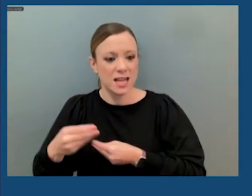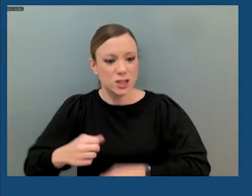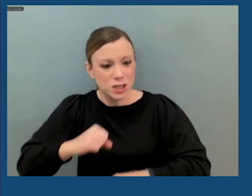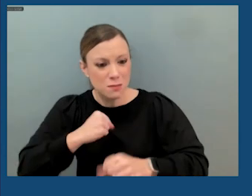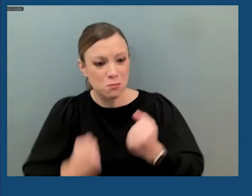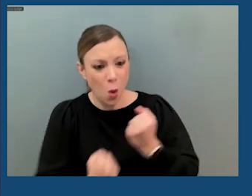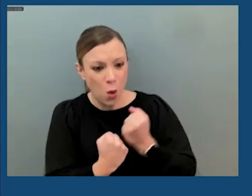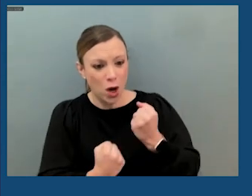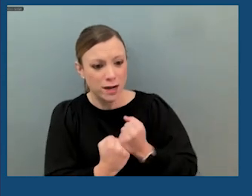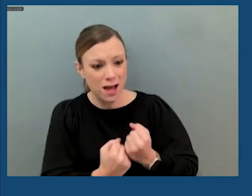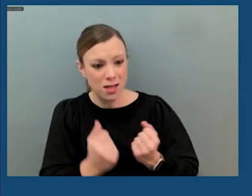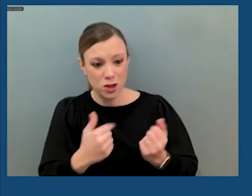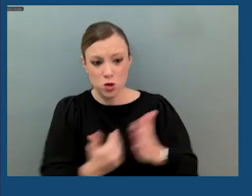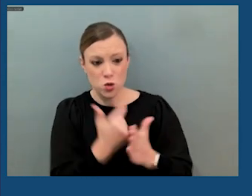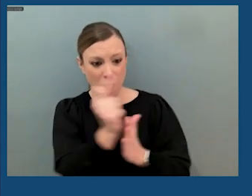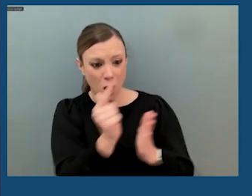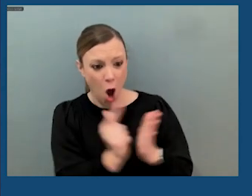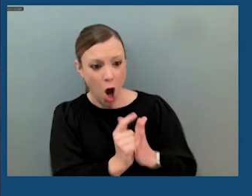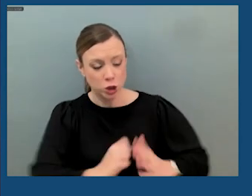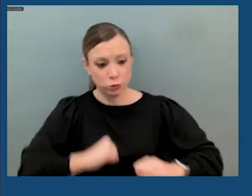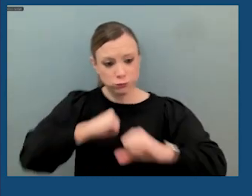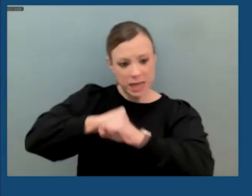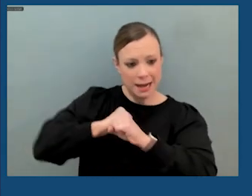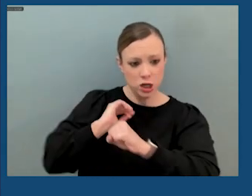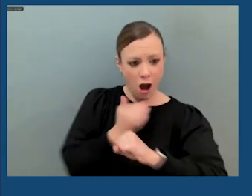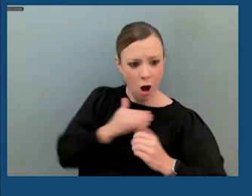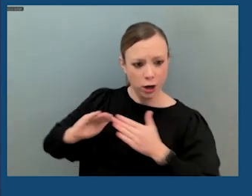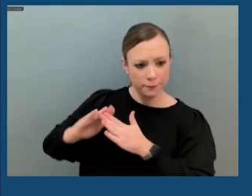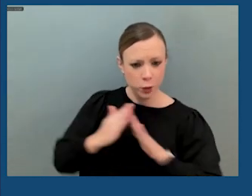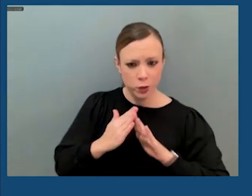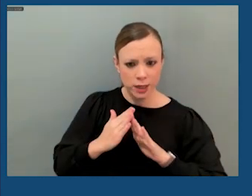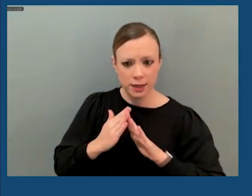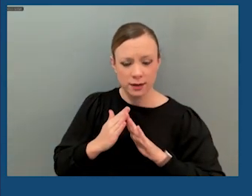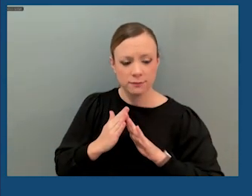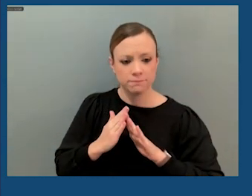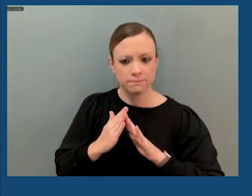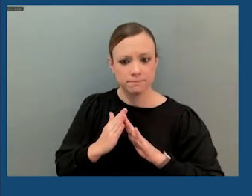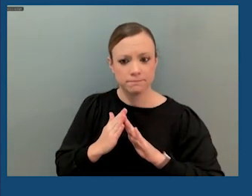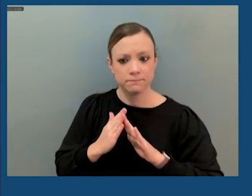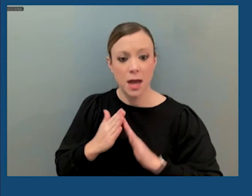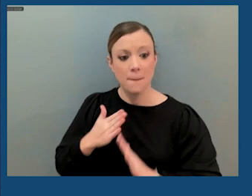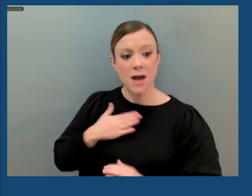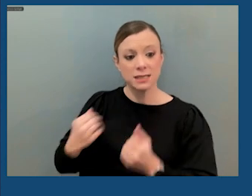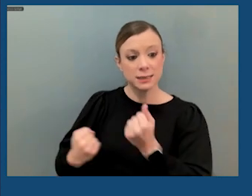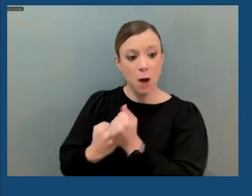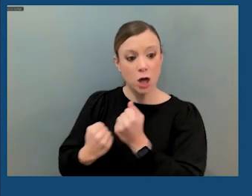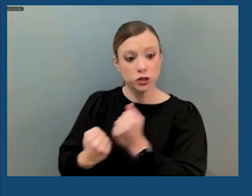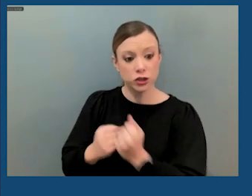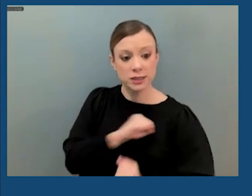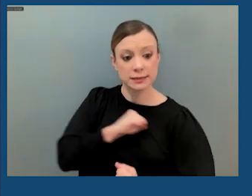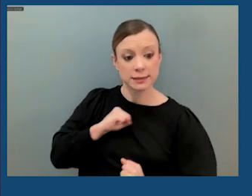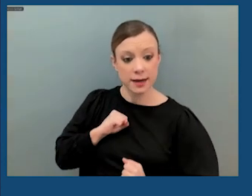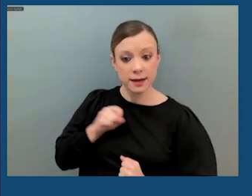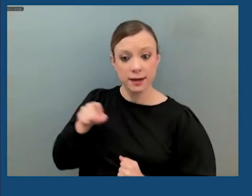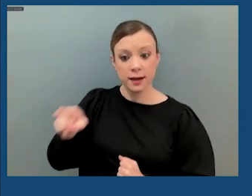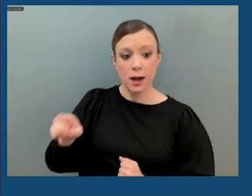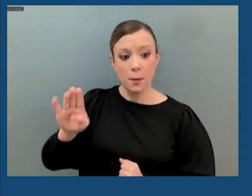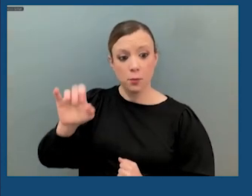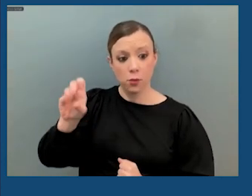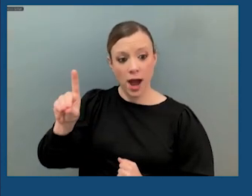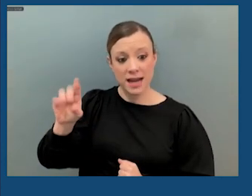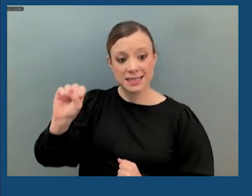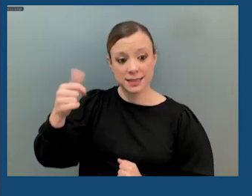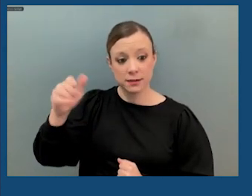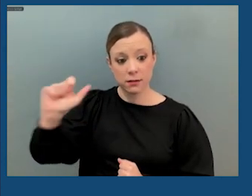our communities. I want to thank my sponsor of the bill, my sponsor on the Senate side, Senator Brad Hoylman-Siegel, and of